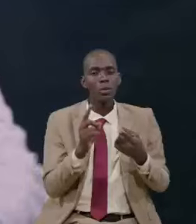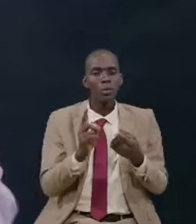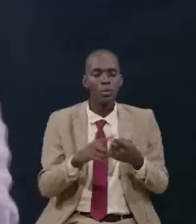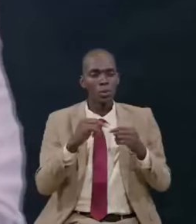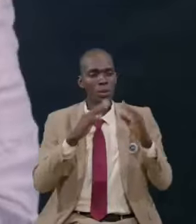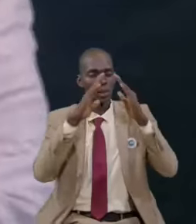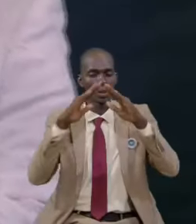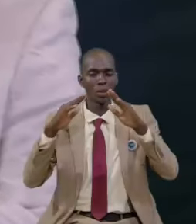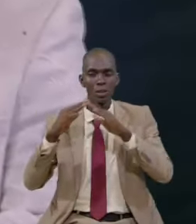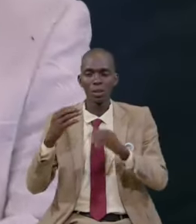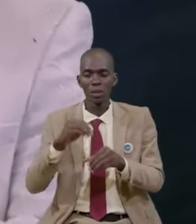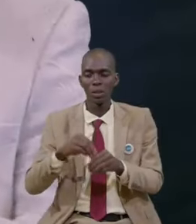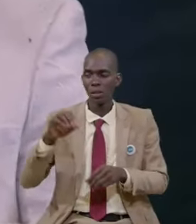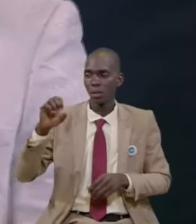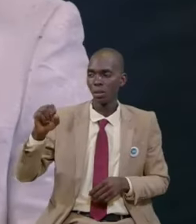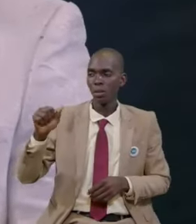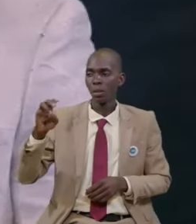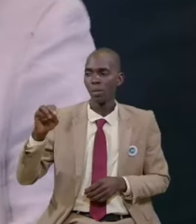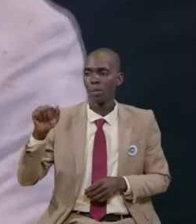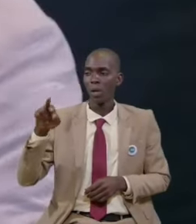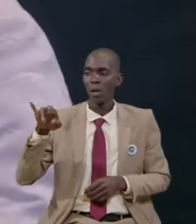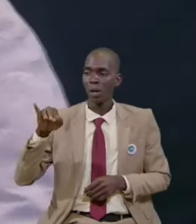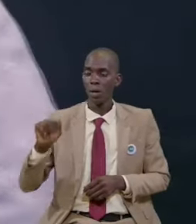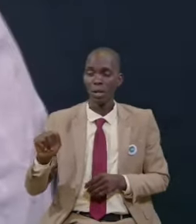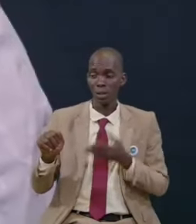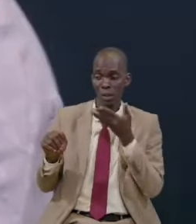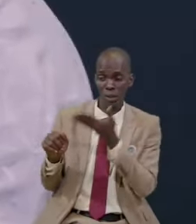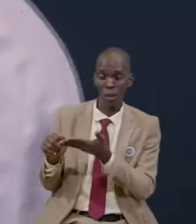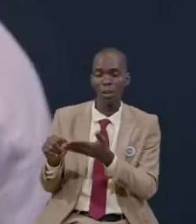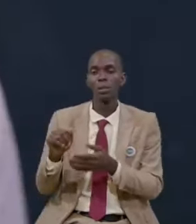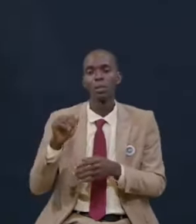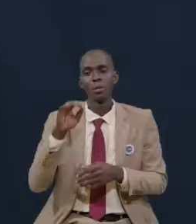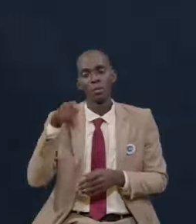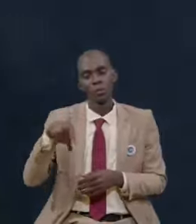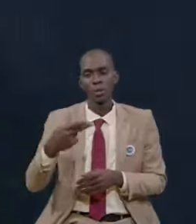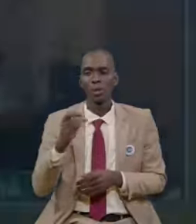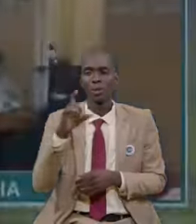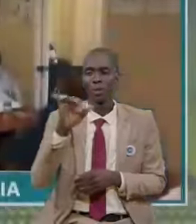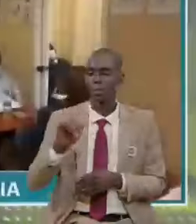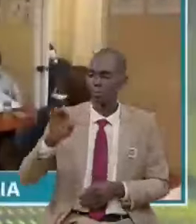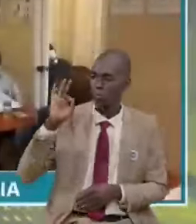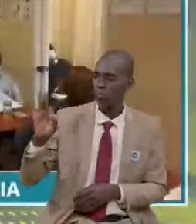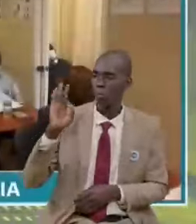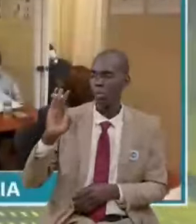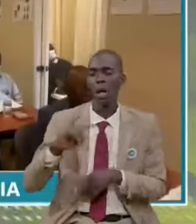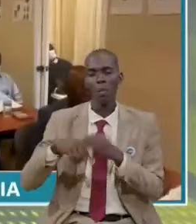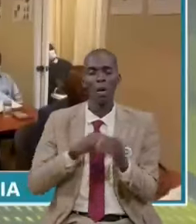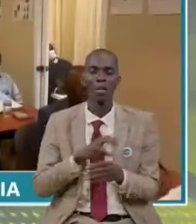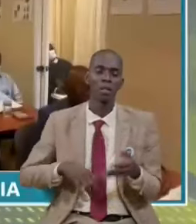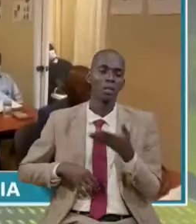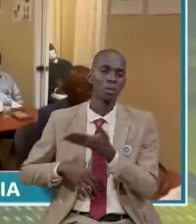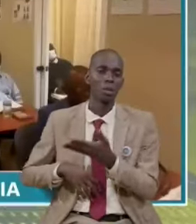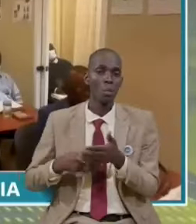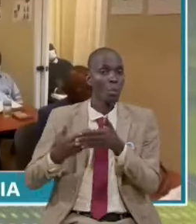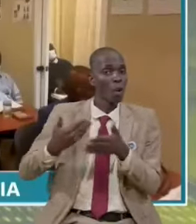he preached Christ unto them. First of all, about Philip, he was in Jerusalem, and the persecution that